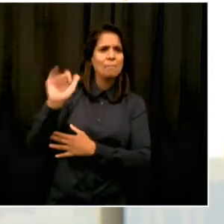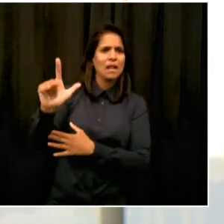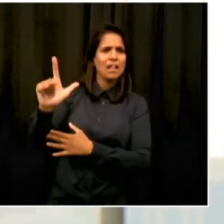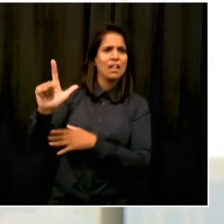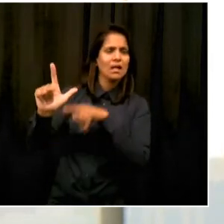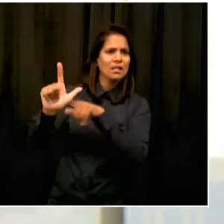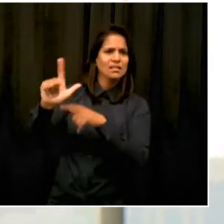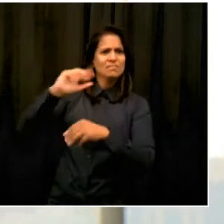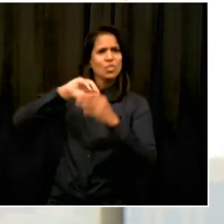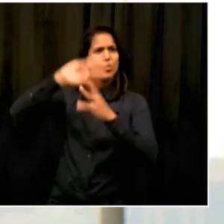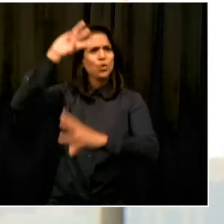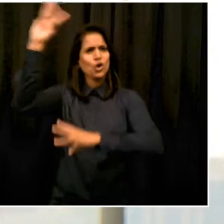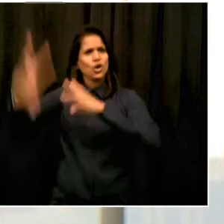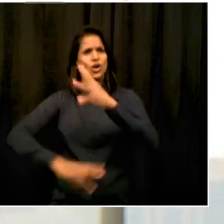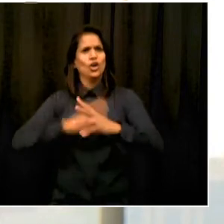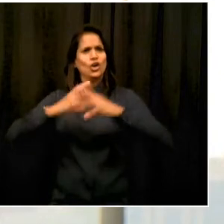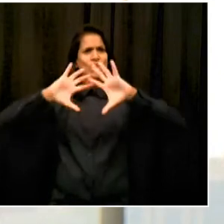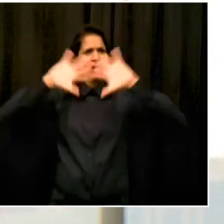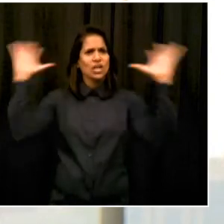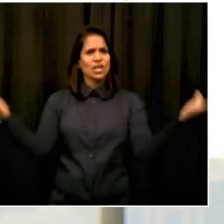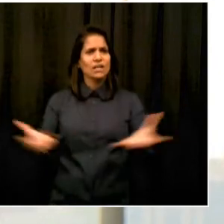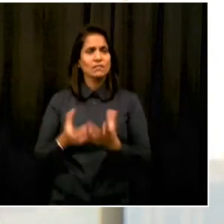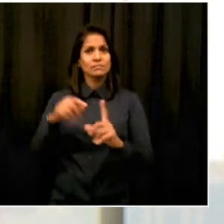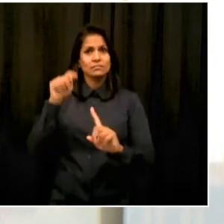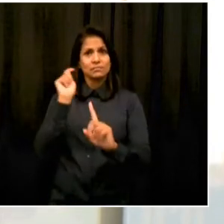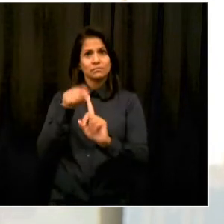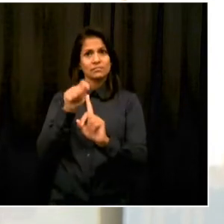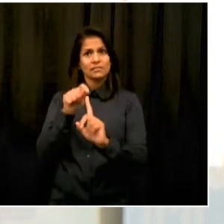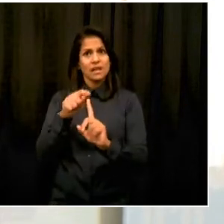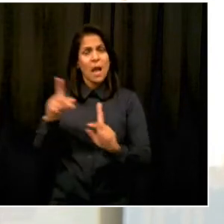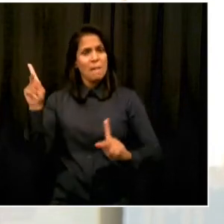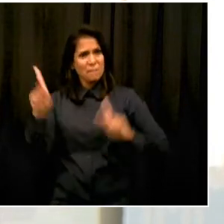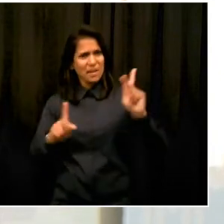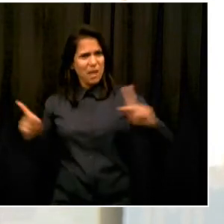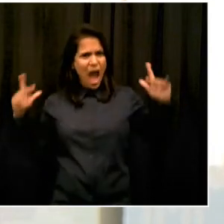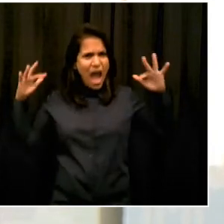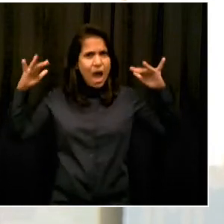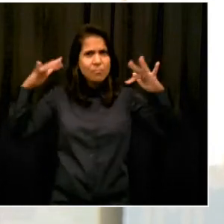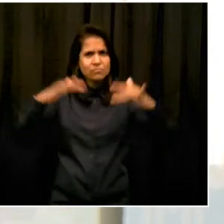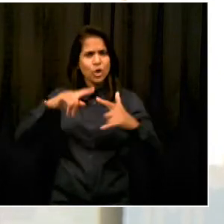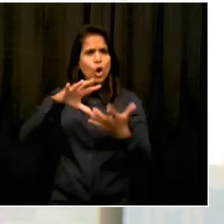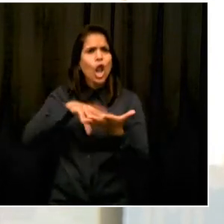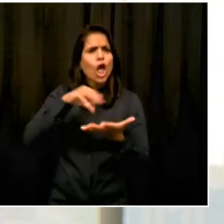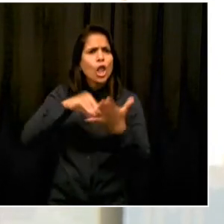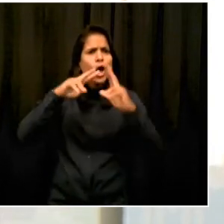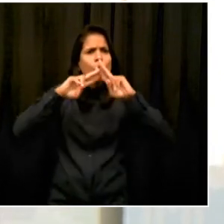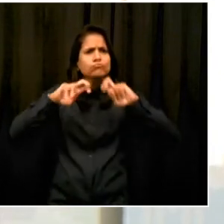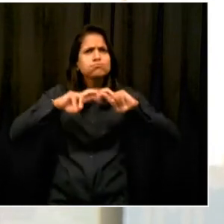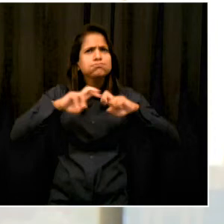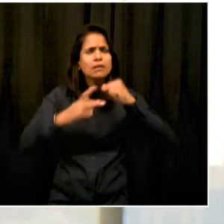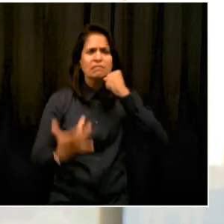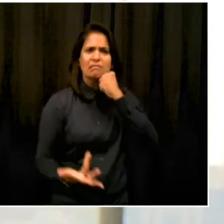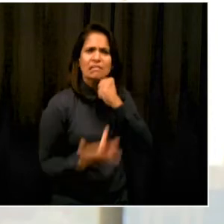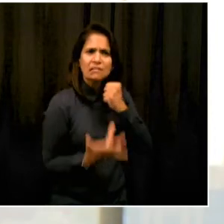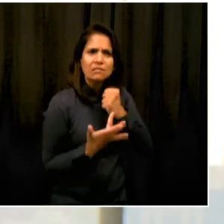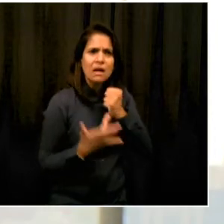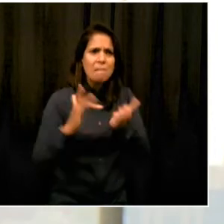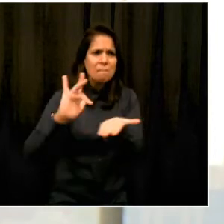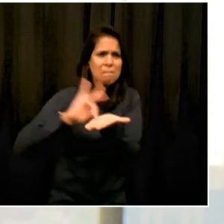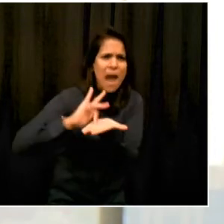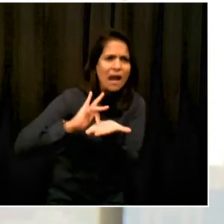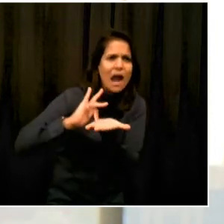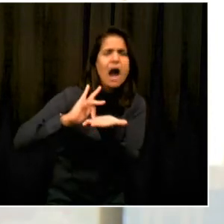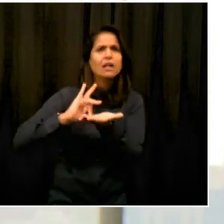great innovations are achieved and put into practice immediately to benefit all people.